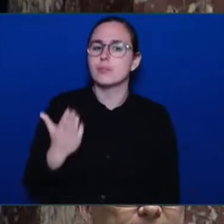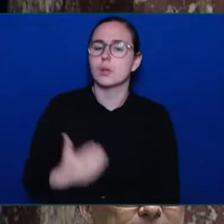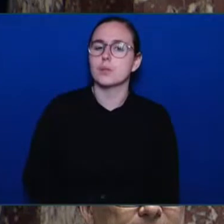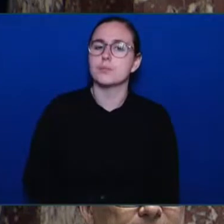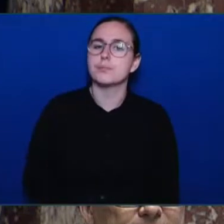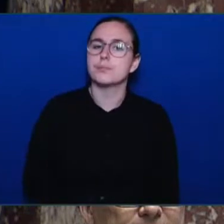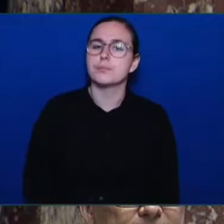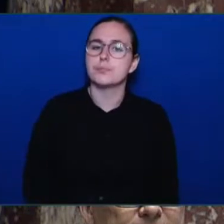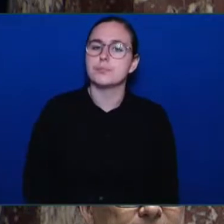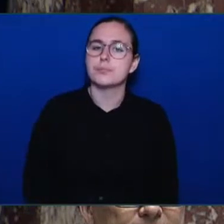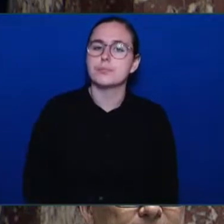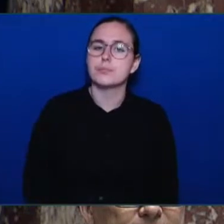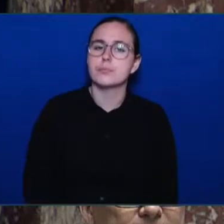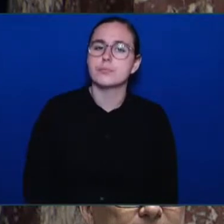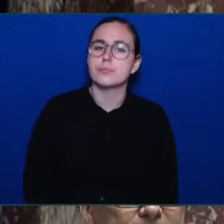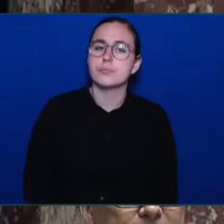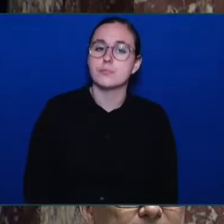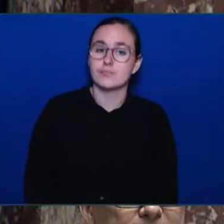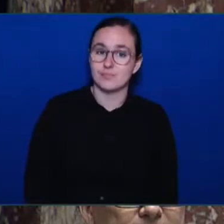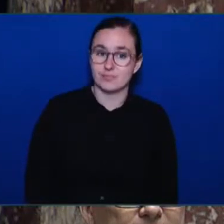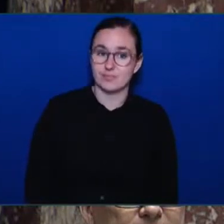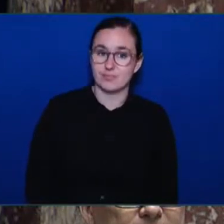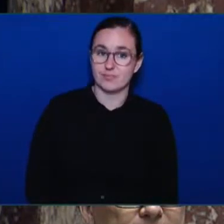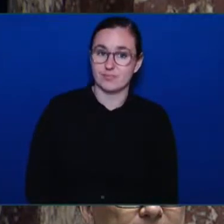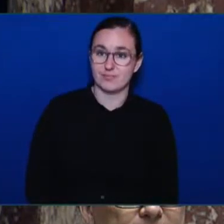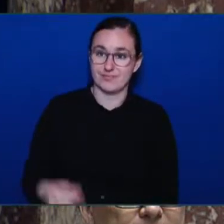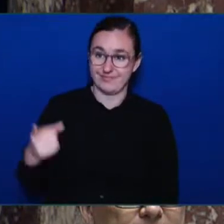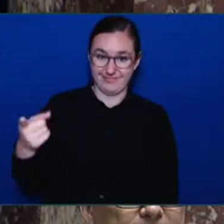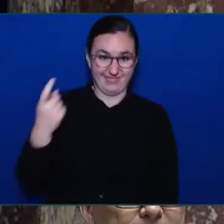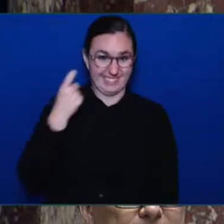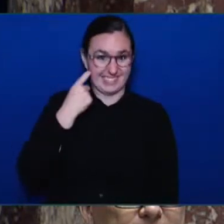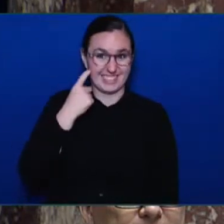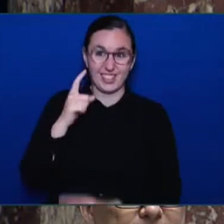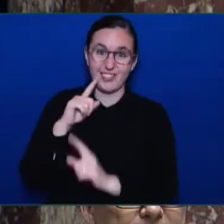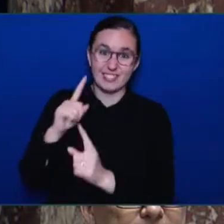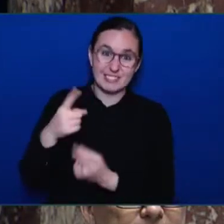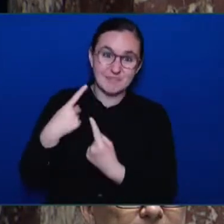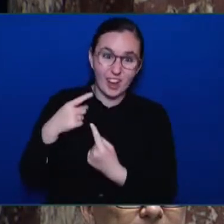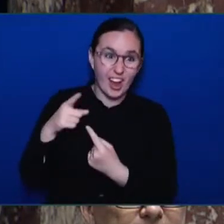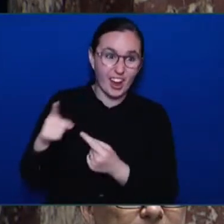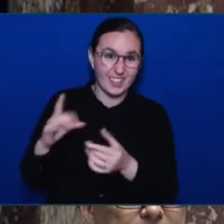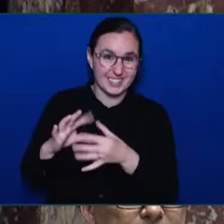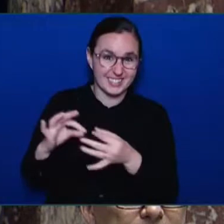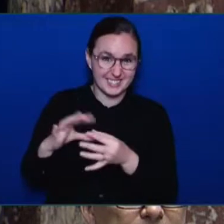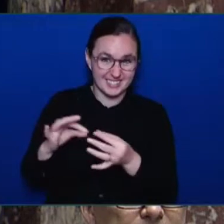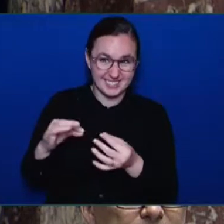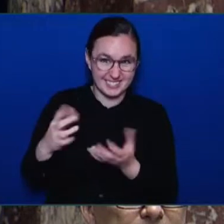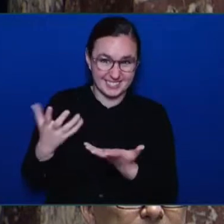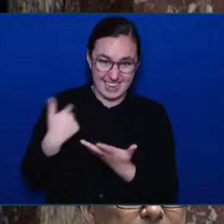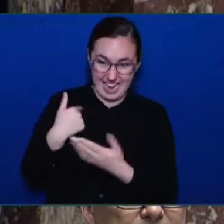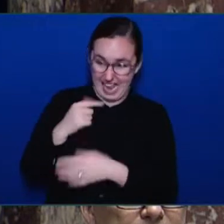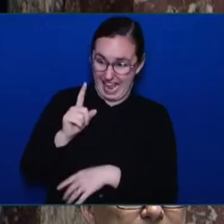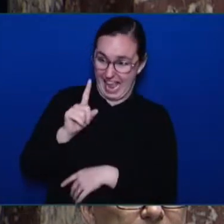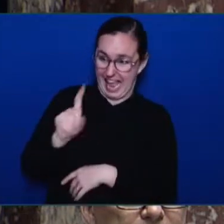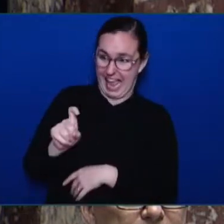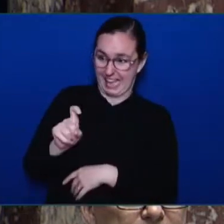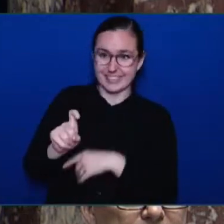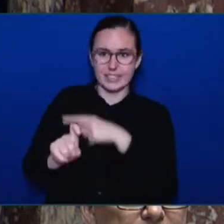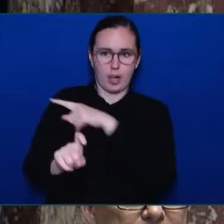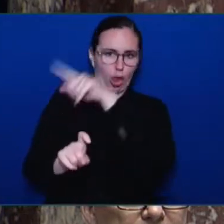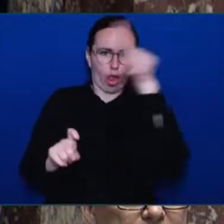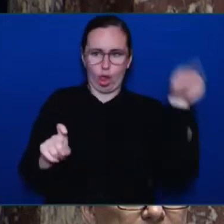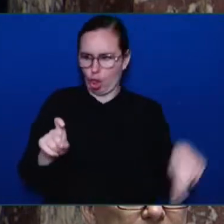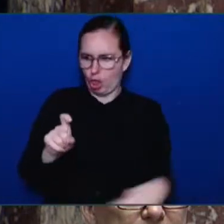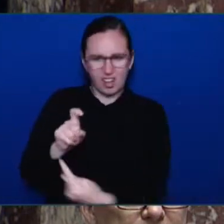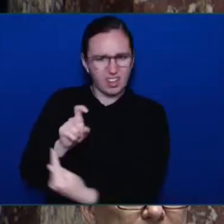minister's response is void of actually answering the question. The reality is that while we've been asking